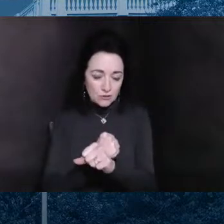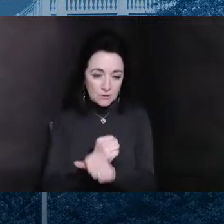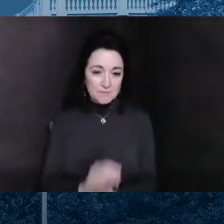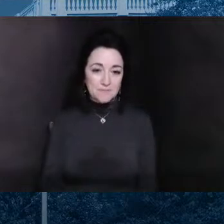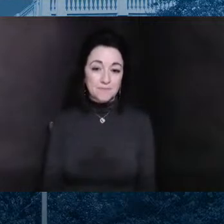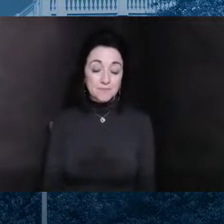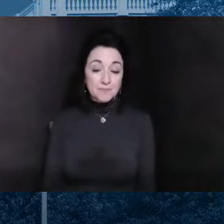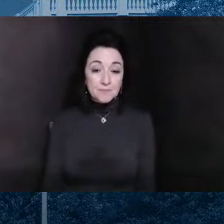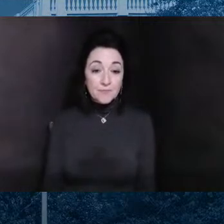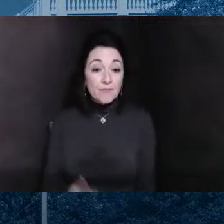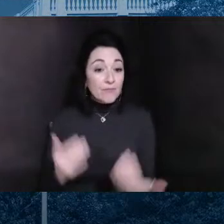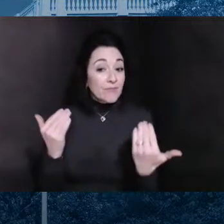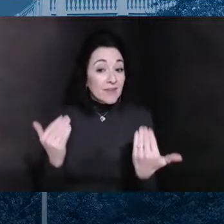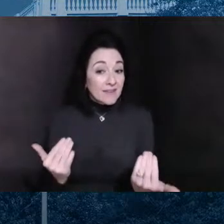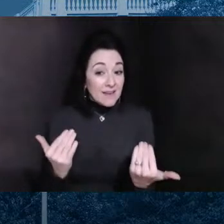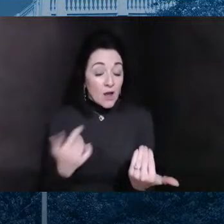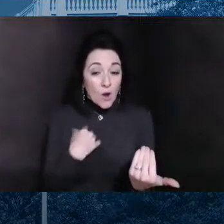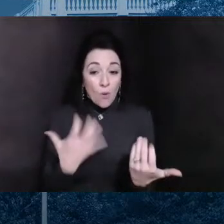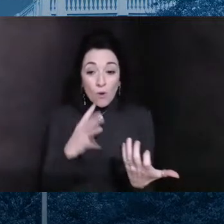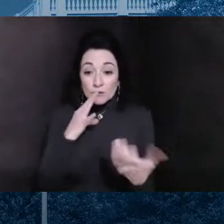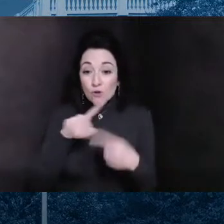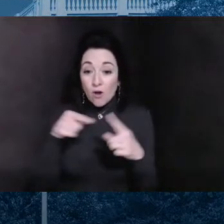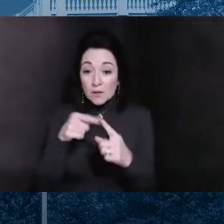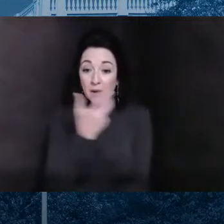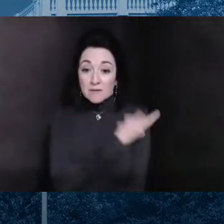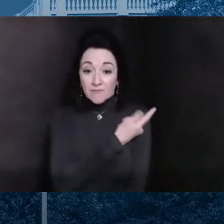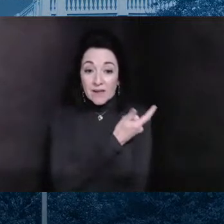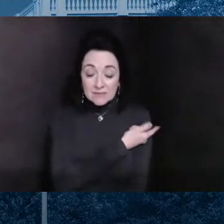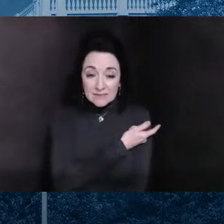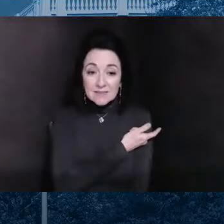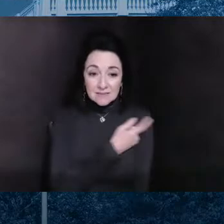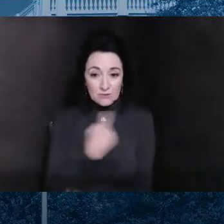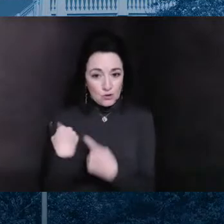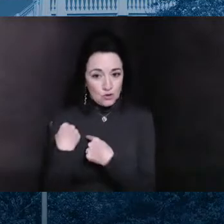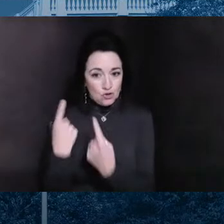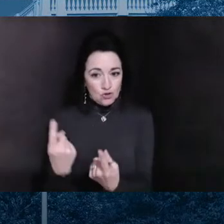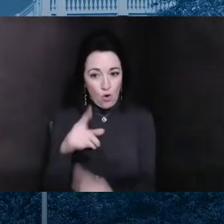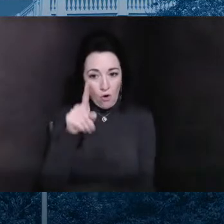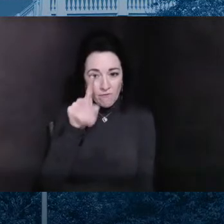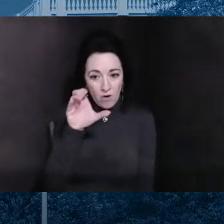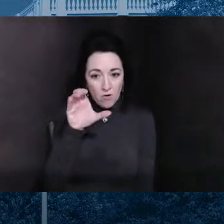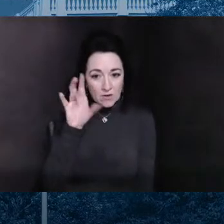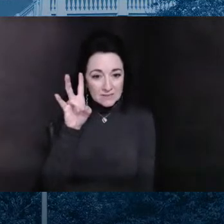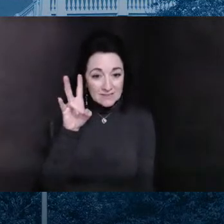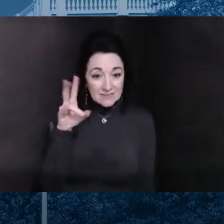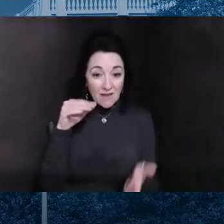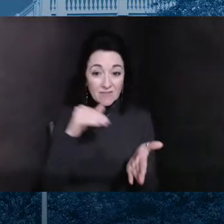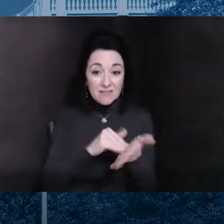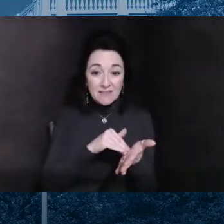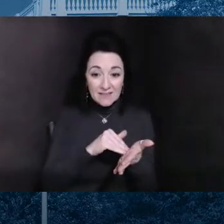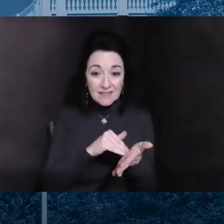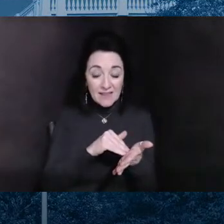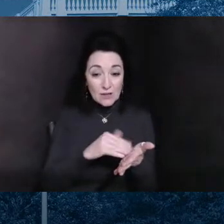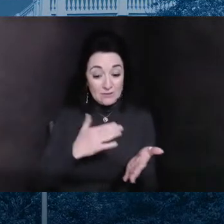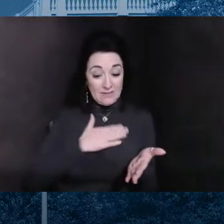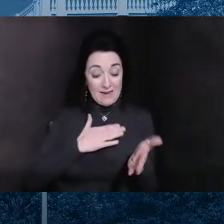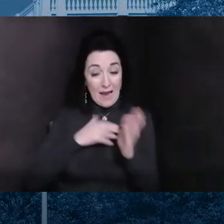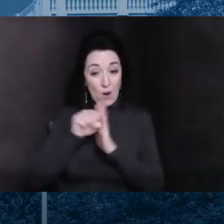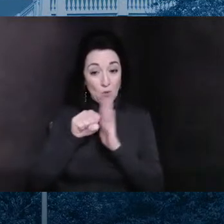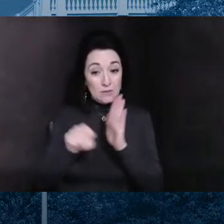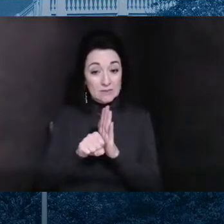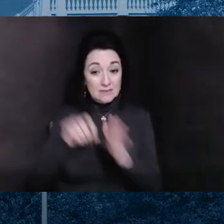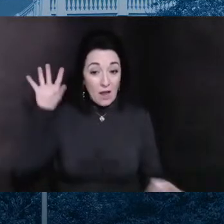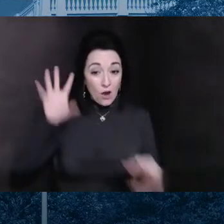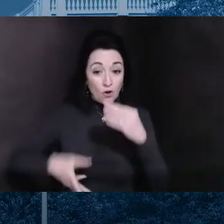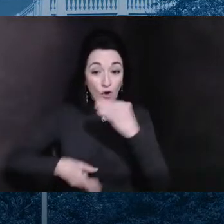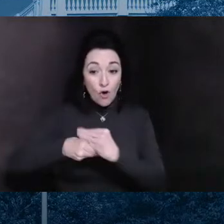107,000 vaccines that have been administered in the state. So in a state under 1 million, that it's really